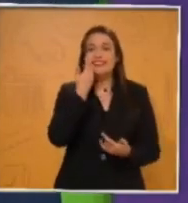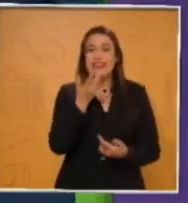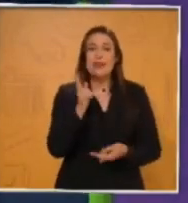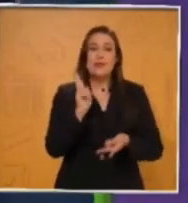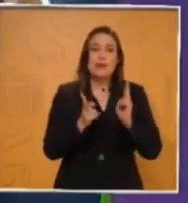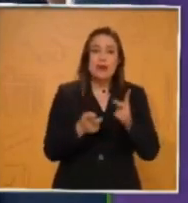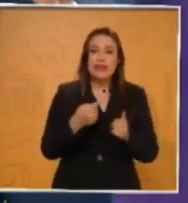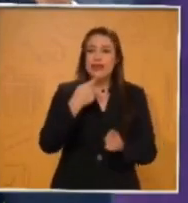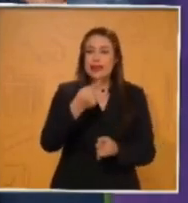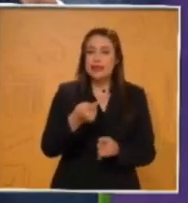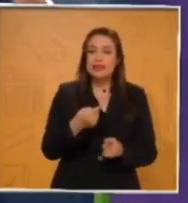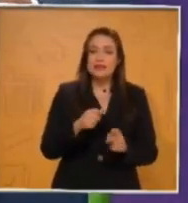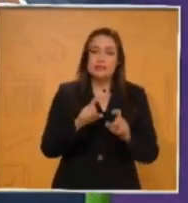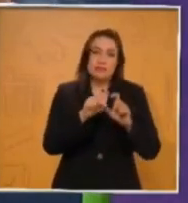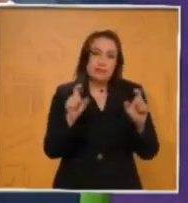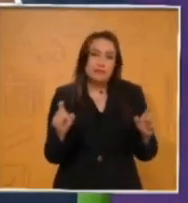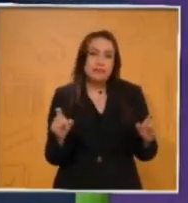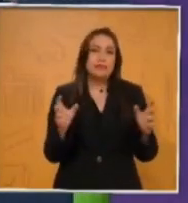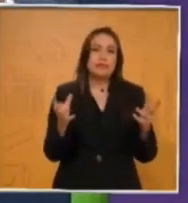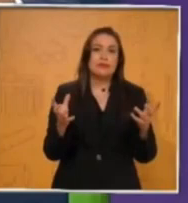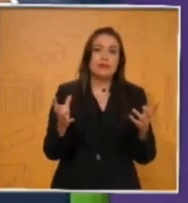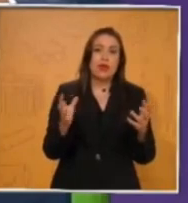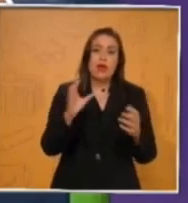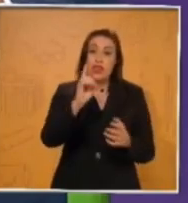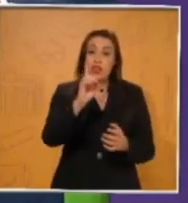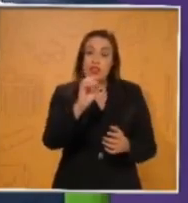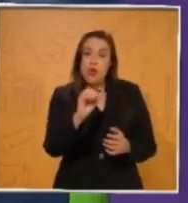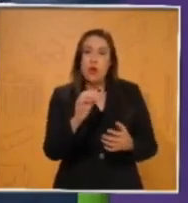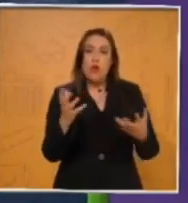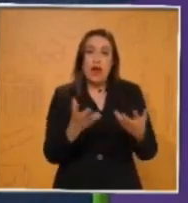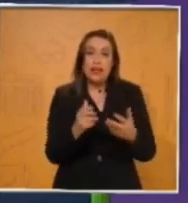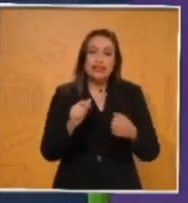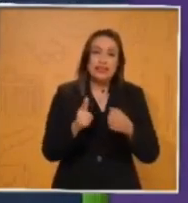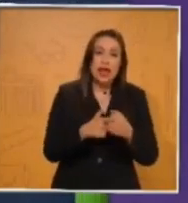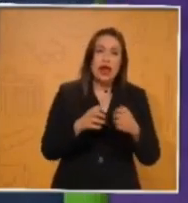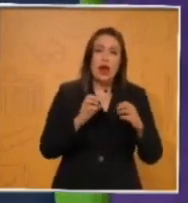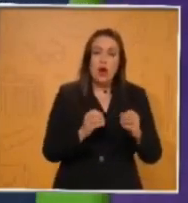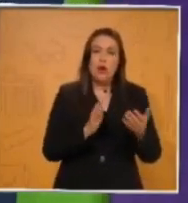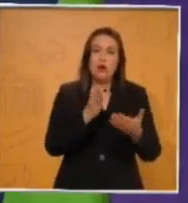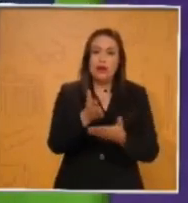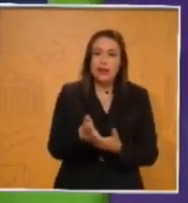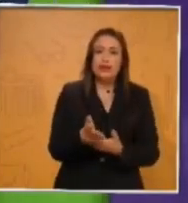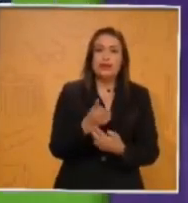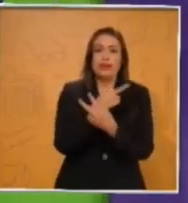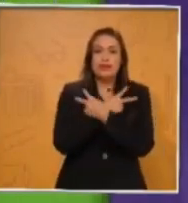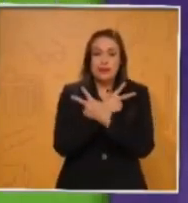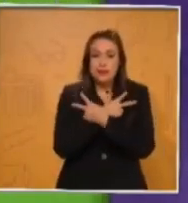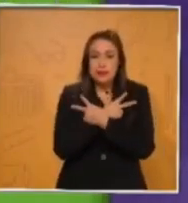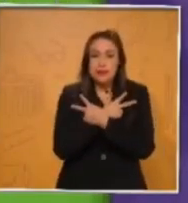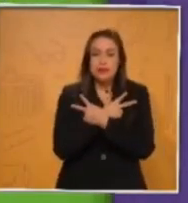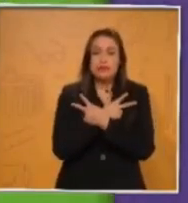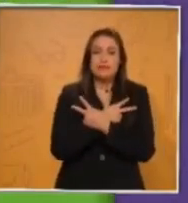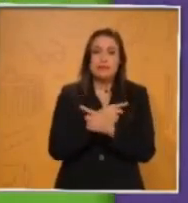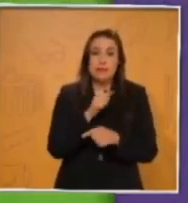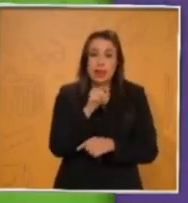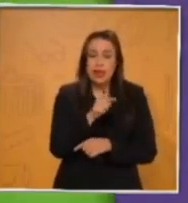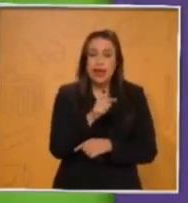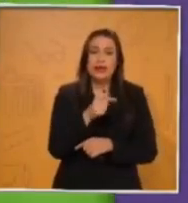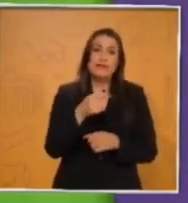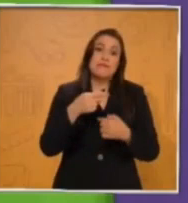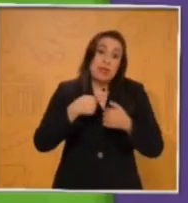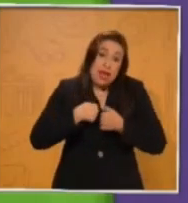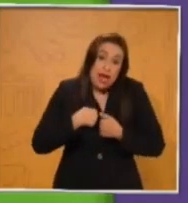want to mention that during summer vacations, I